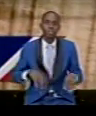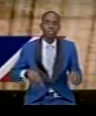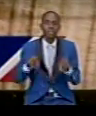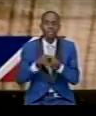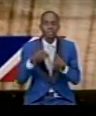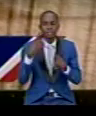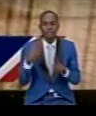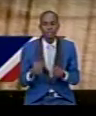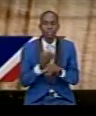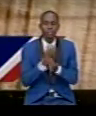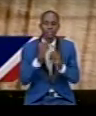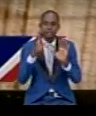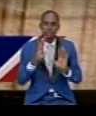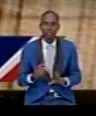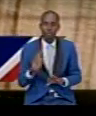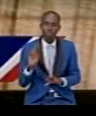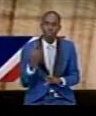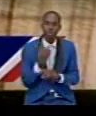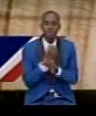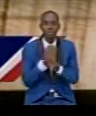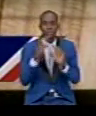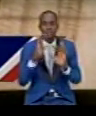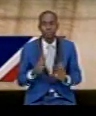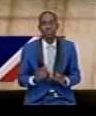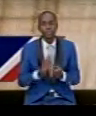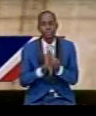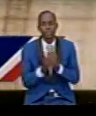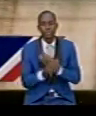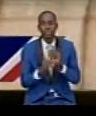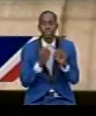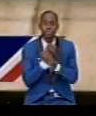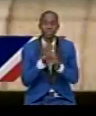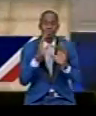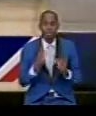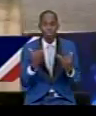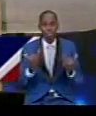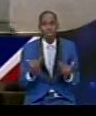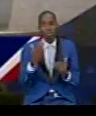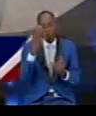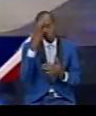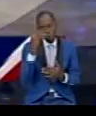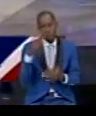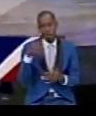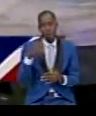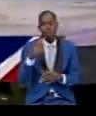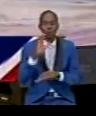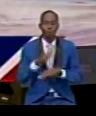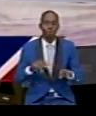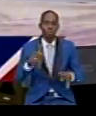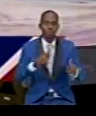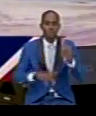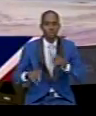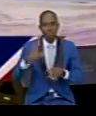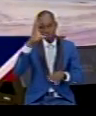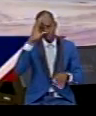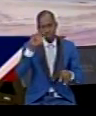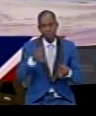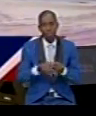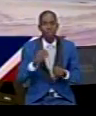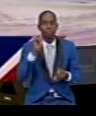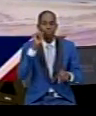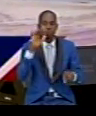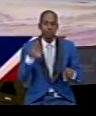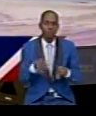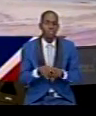transforming his savior because of that he called them Brethren he said that beseech you I beg of you I